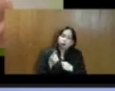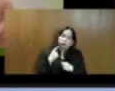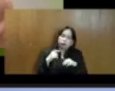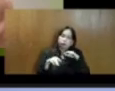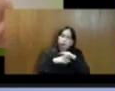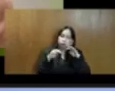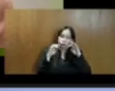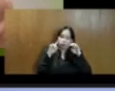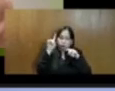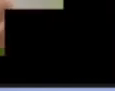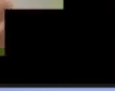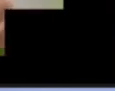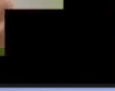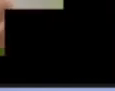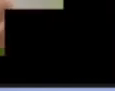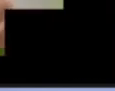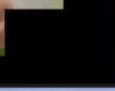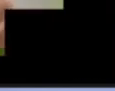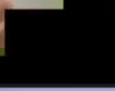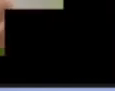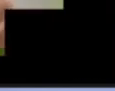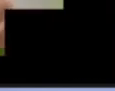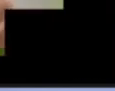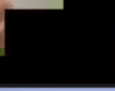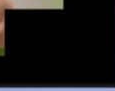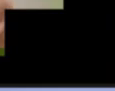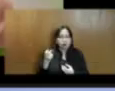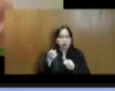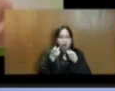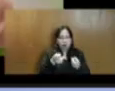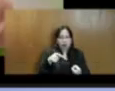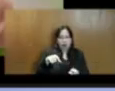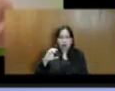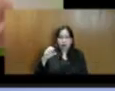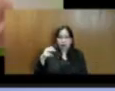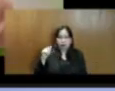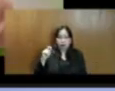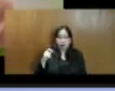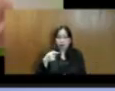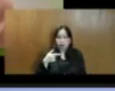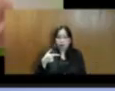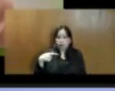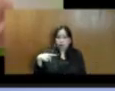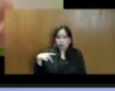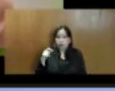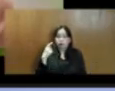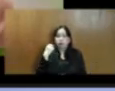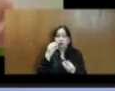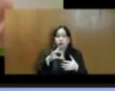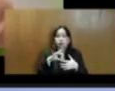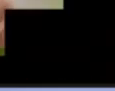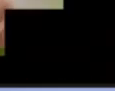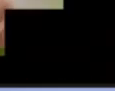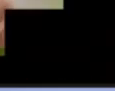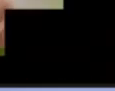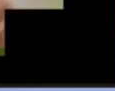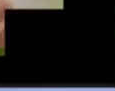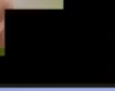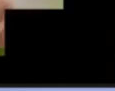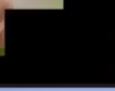questions that we do when we present. It's going to be the same thing here. If you actually provide the context, the topic,